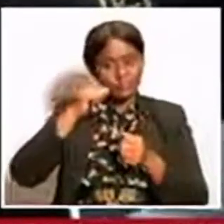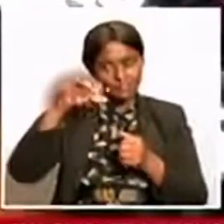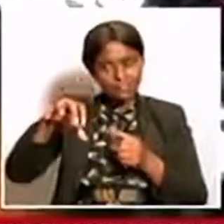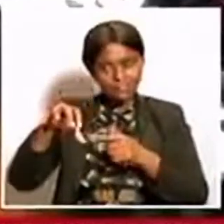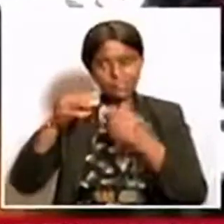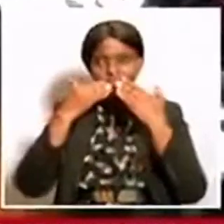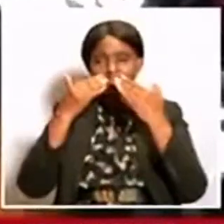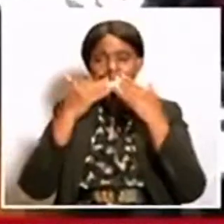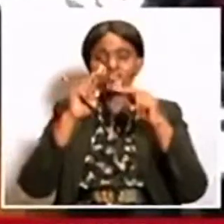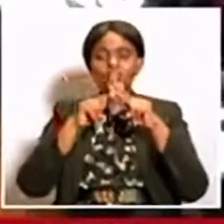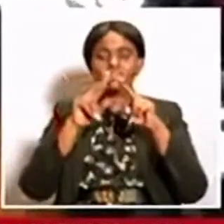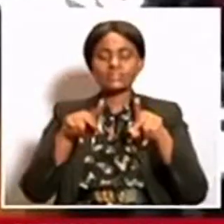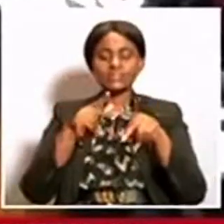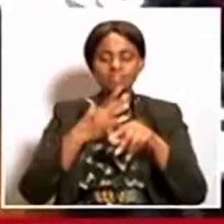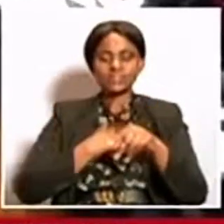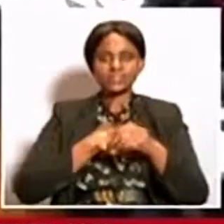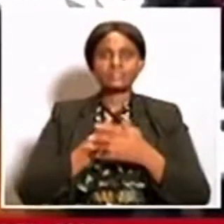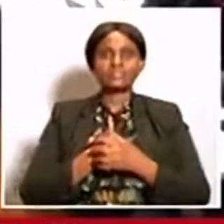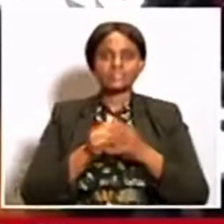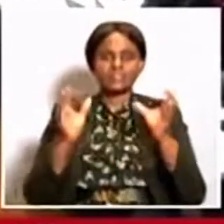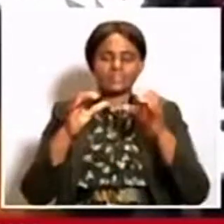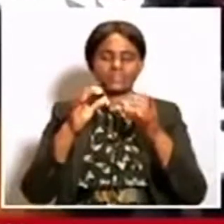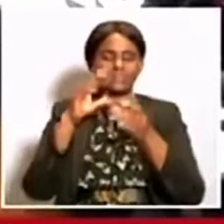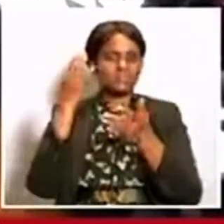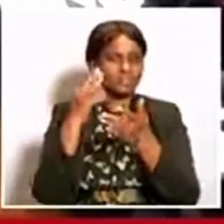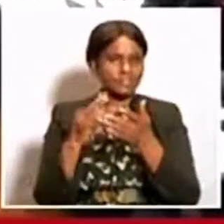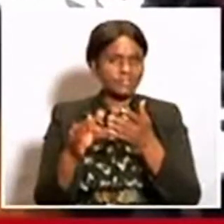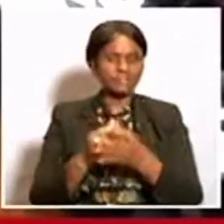Chair. That would be my... Council Secretary?